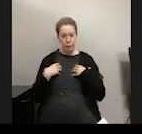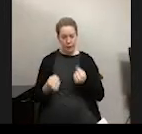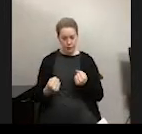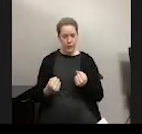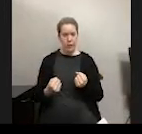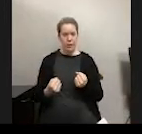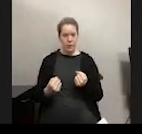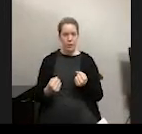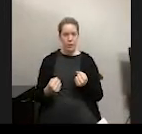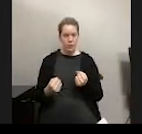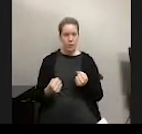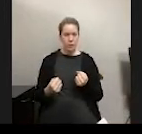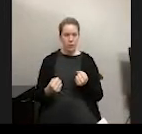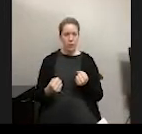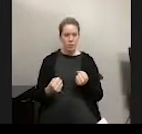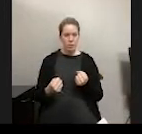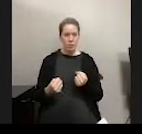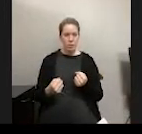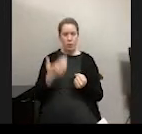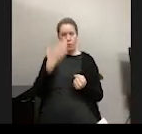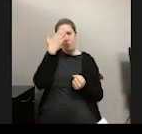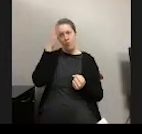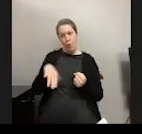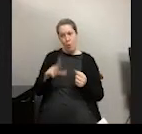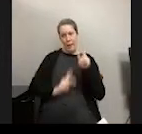As we know, people are going through some tough times.